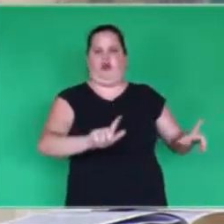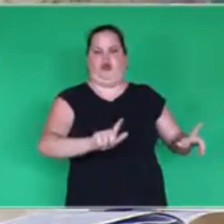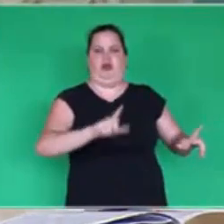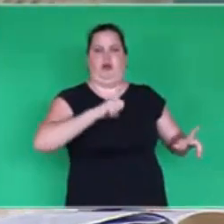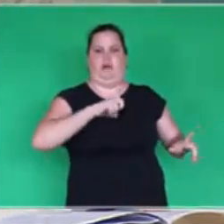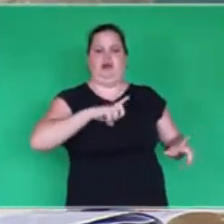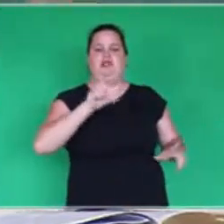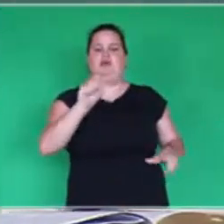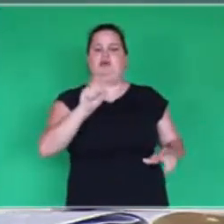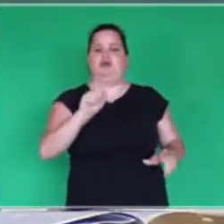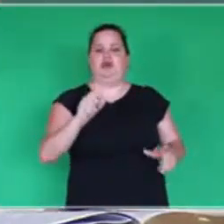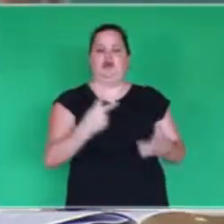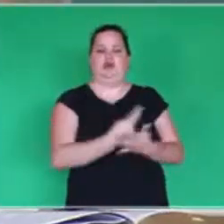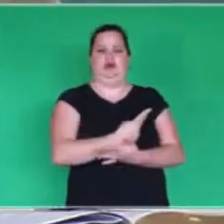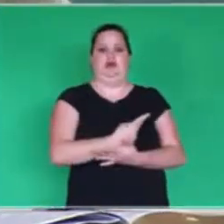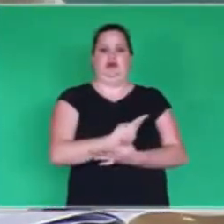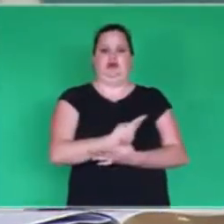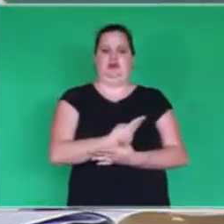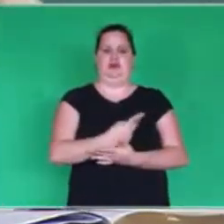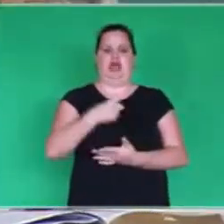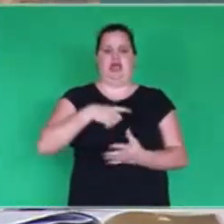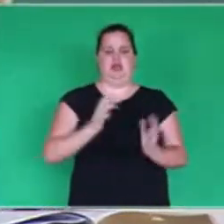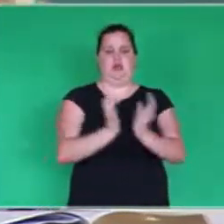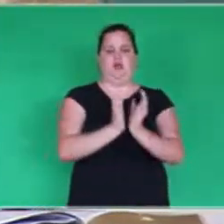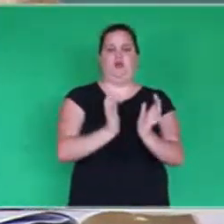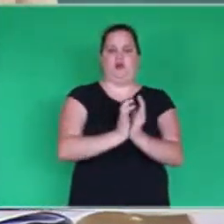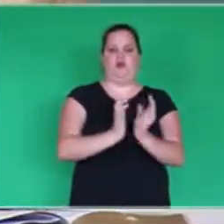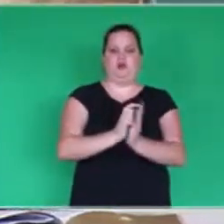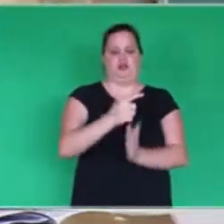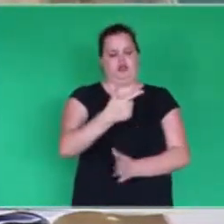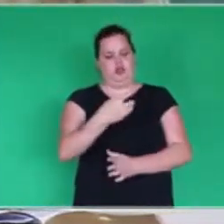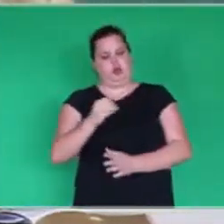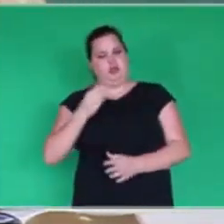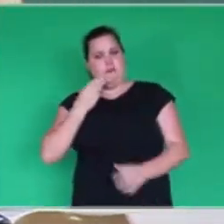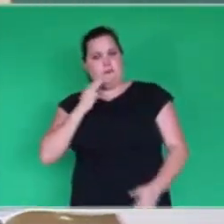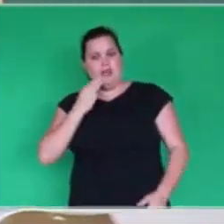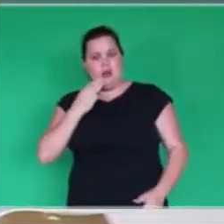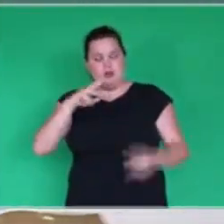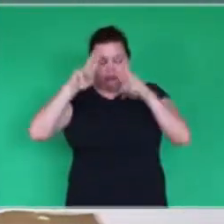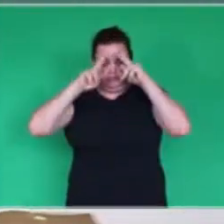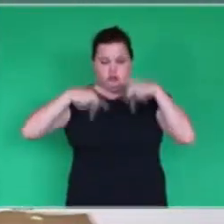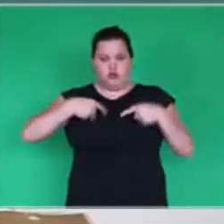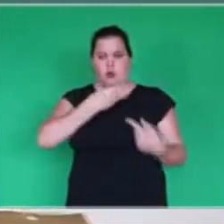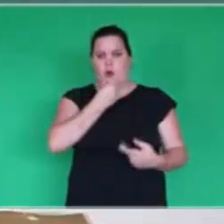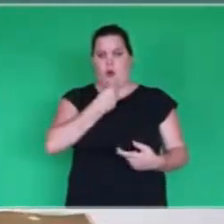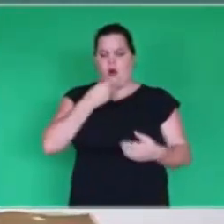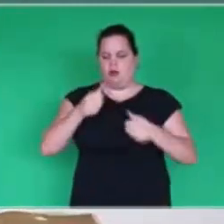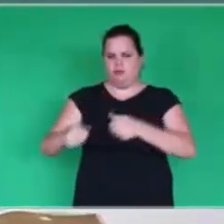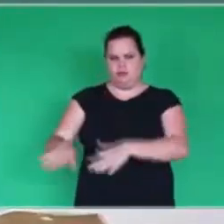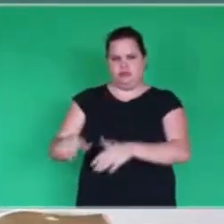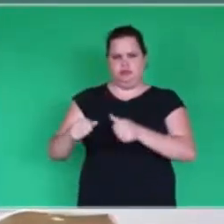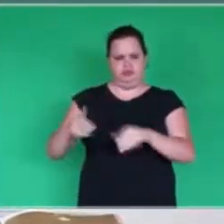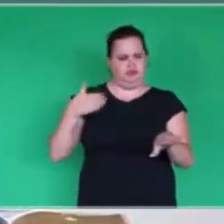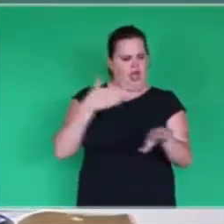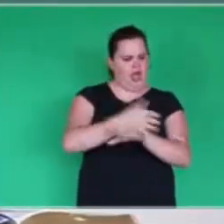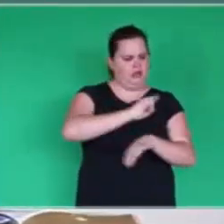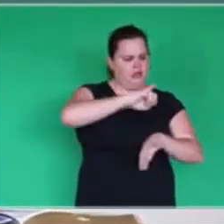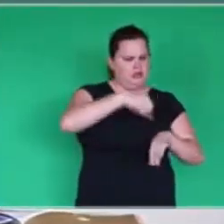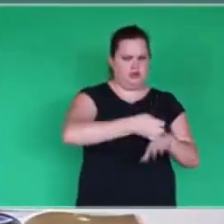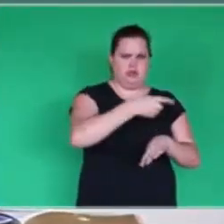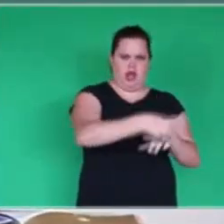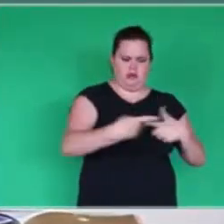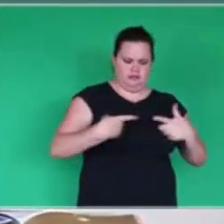This entrance will not be fought by rockets or weapons, for Jerusalem holds everything that is sacred